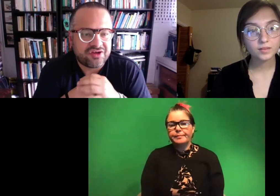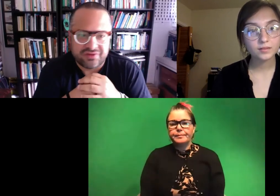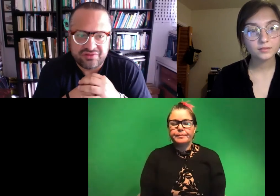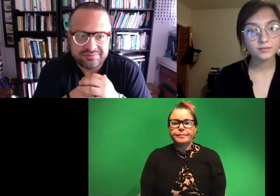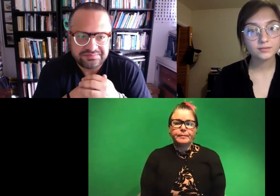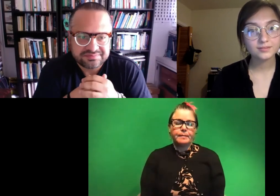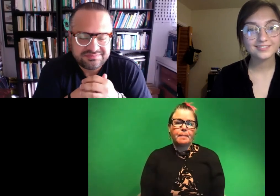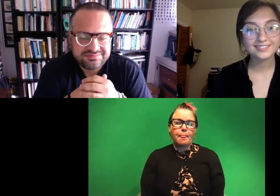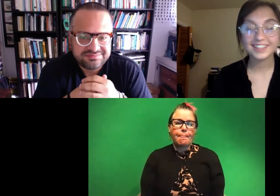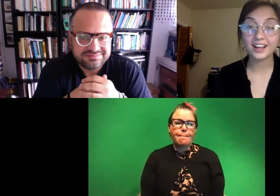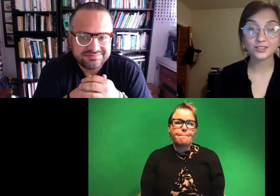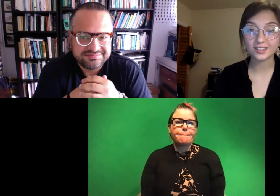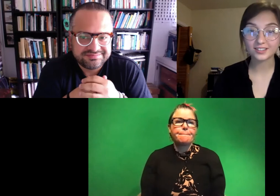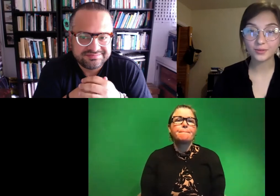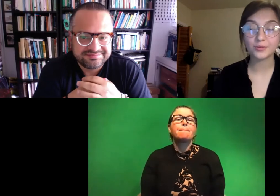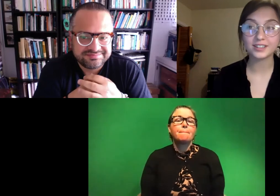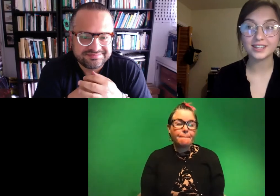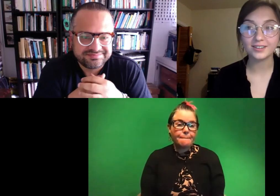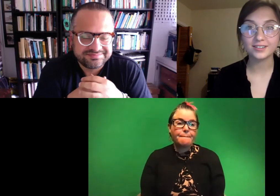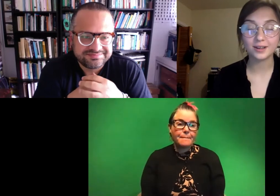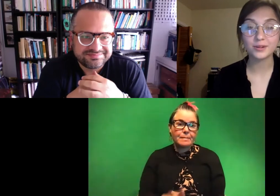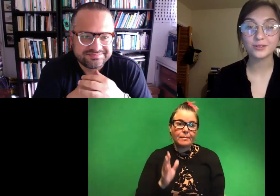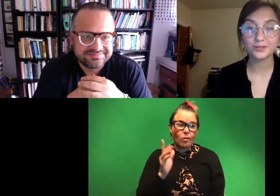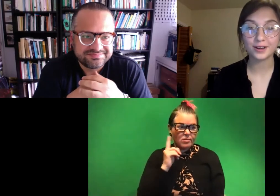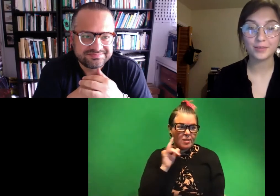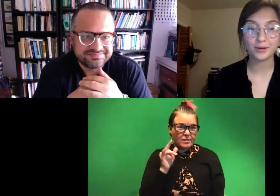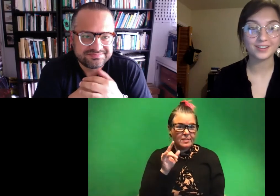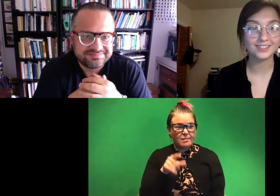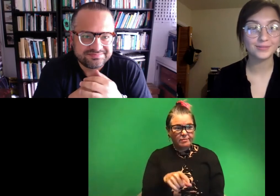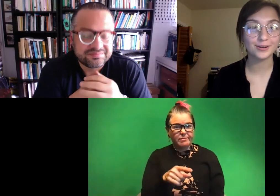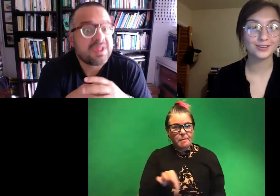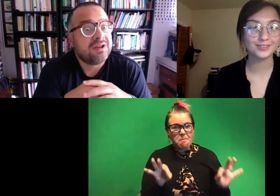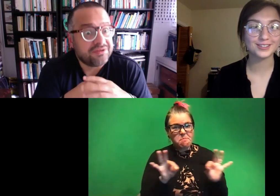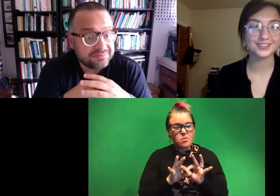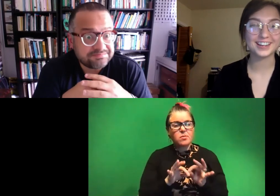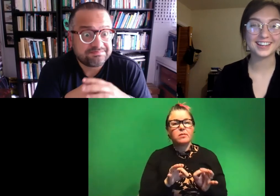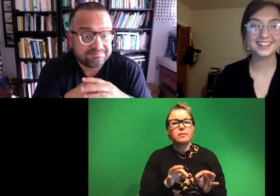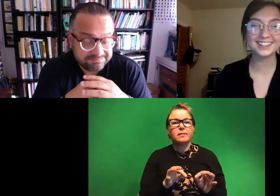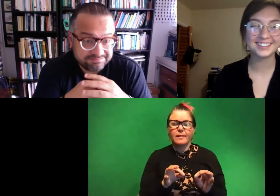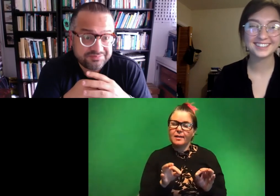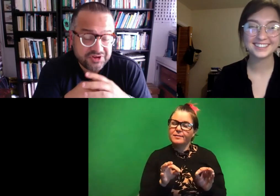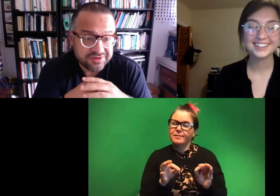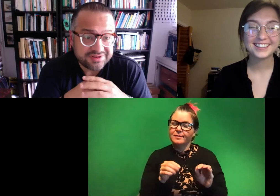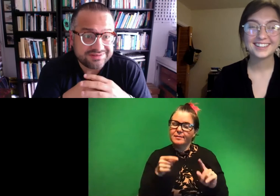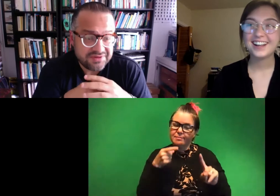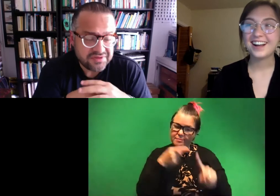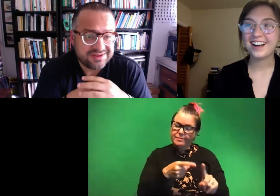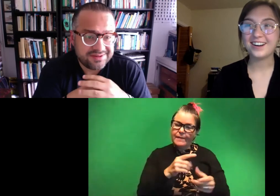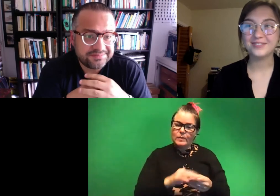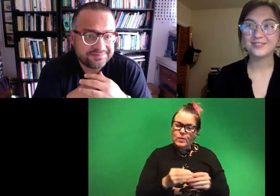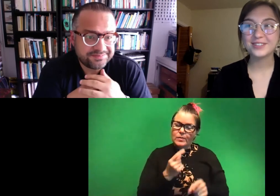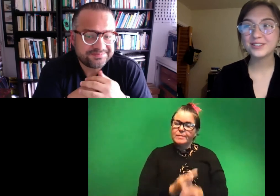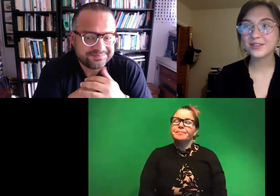basic service. Yeah, so it sounds like dung beetles are very important. Moral of the story.